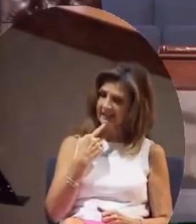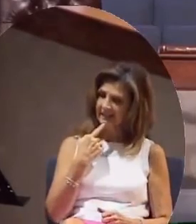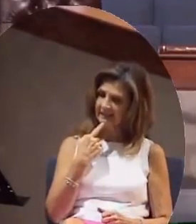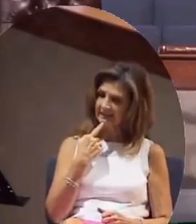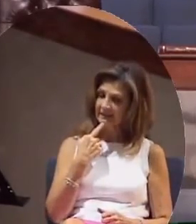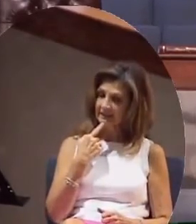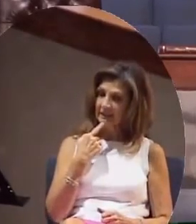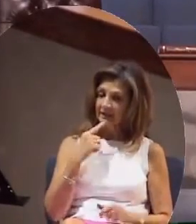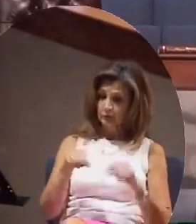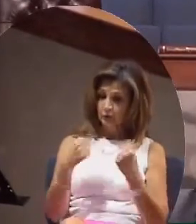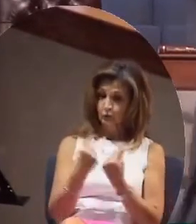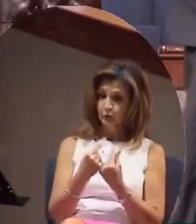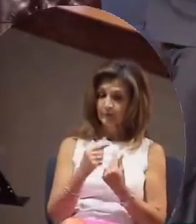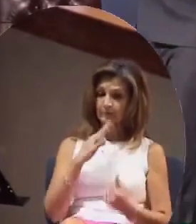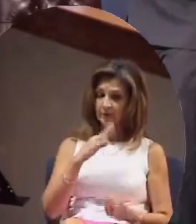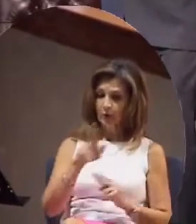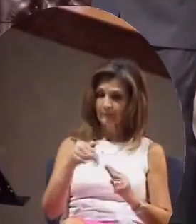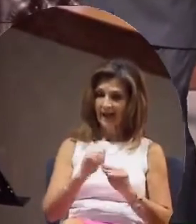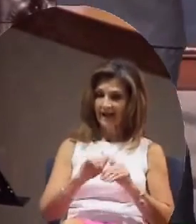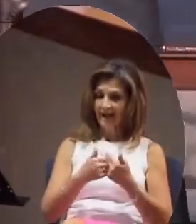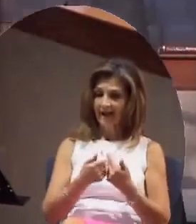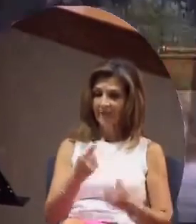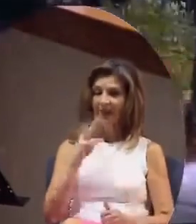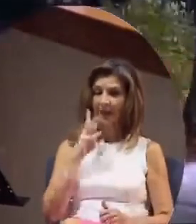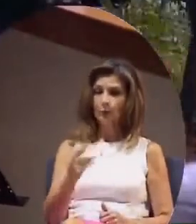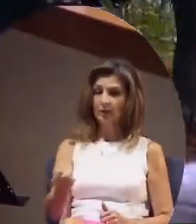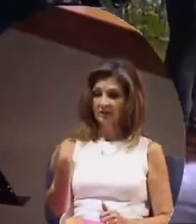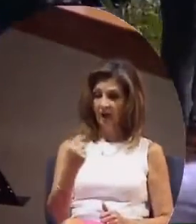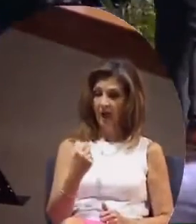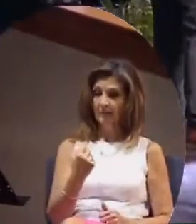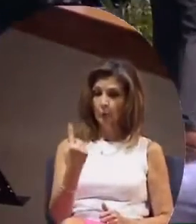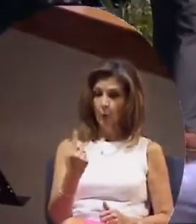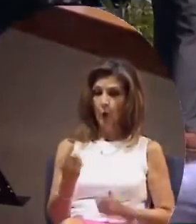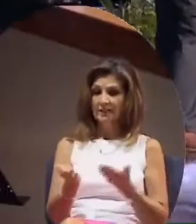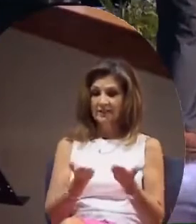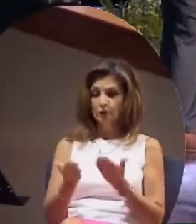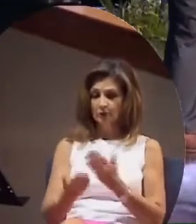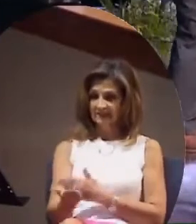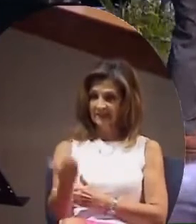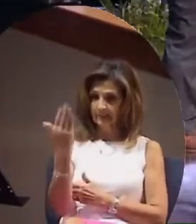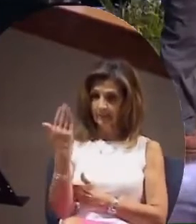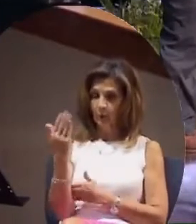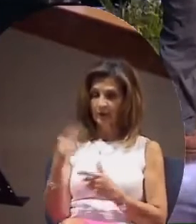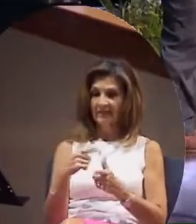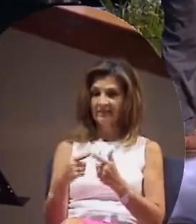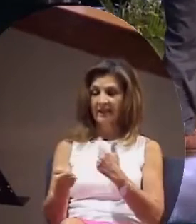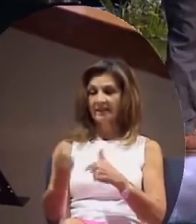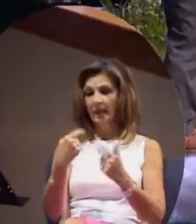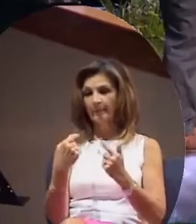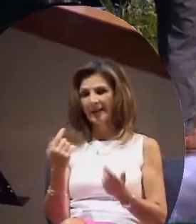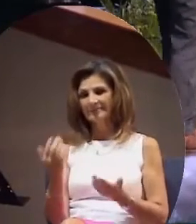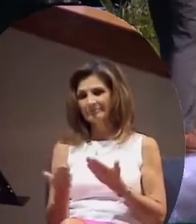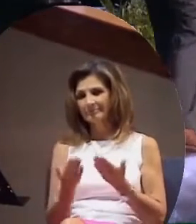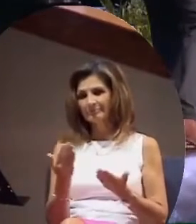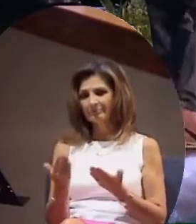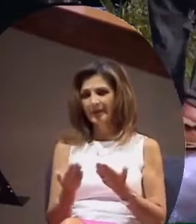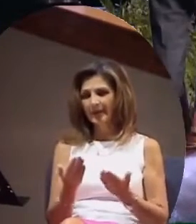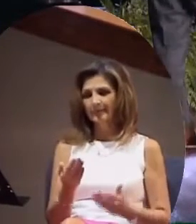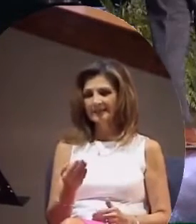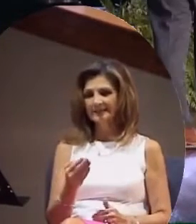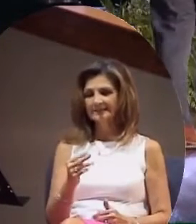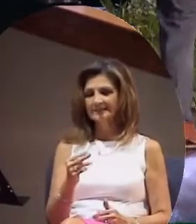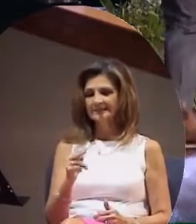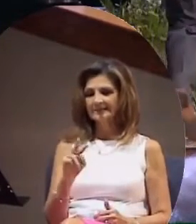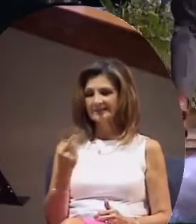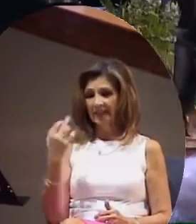And I said, there was a gang of them. They were talking about how they were going to come to one service in the morning, then come back maybe to the second